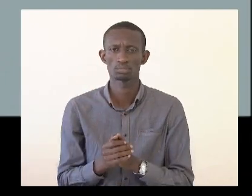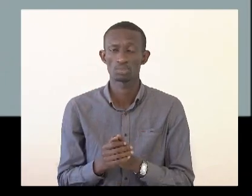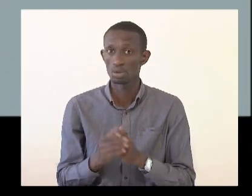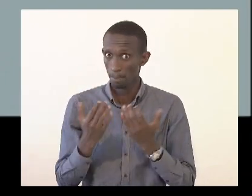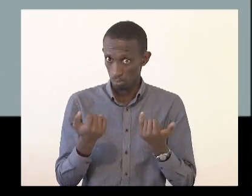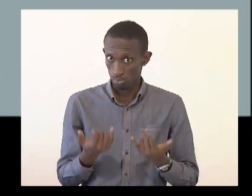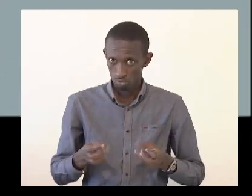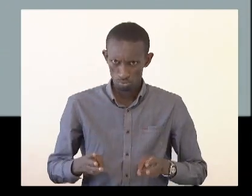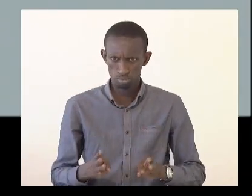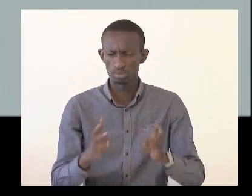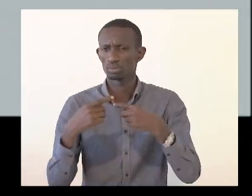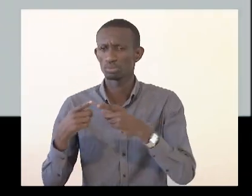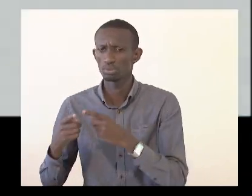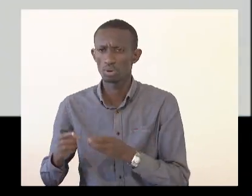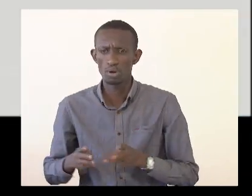them.